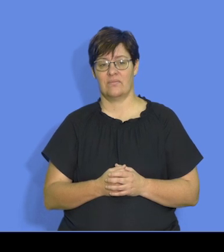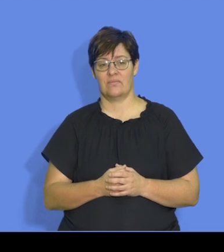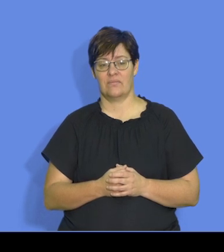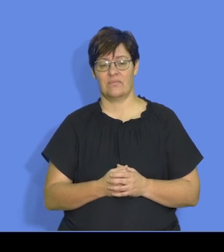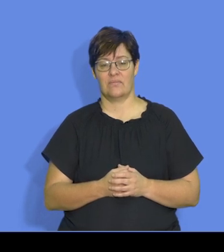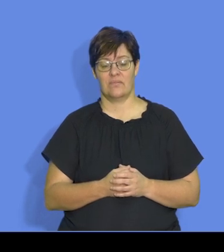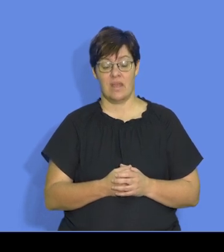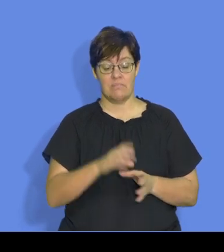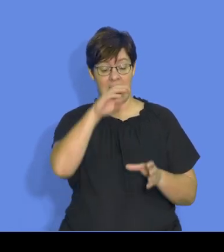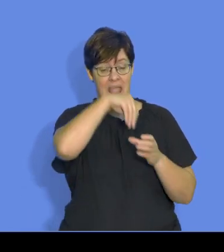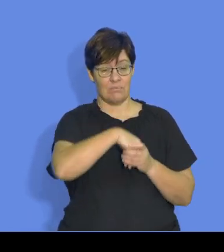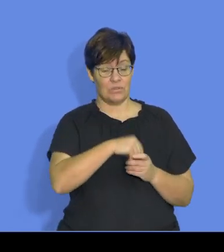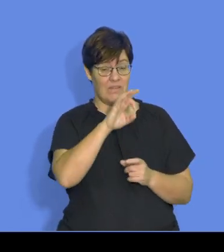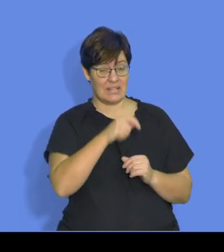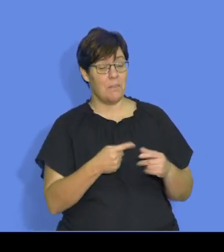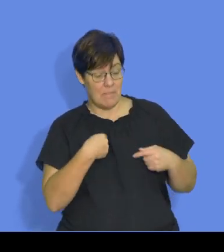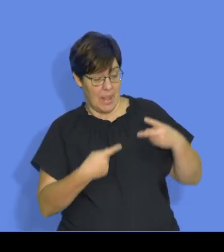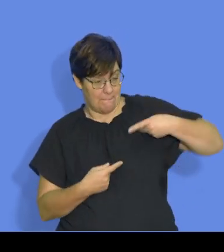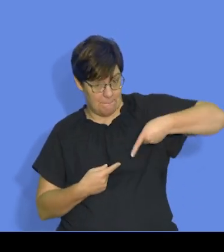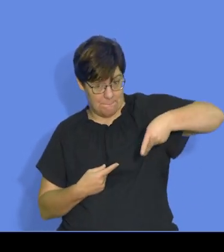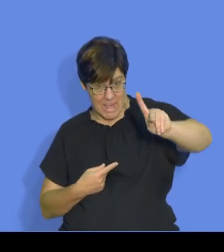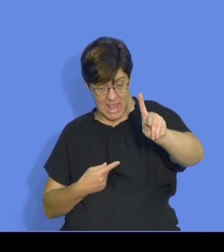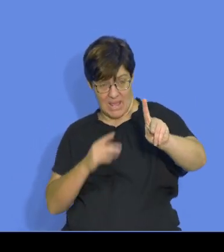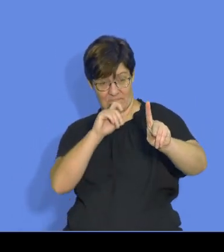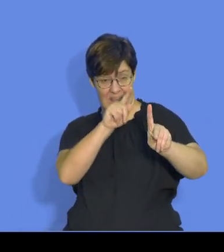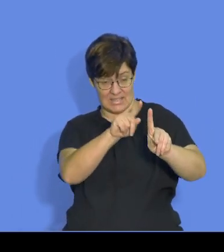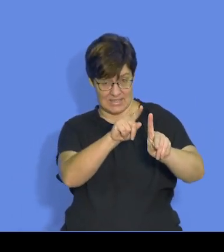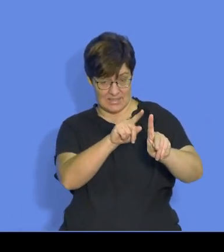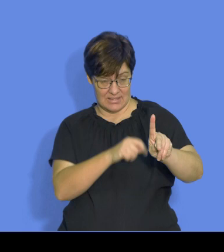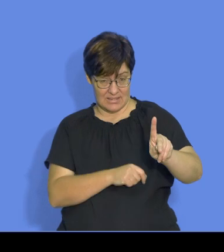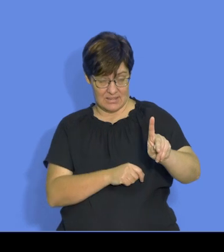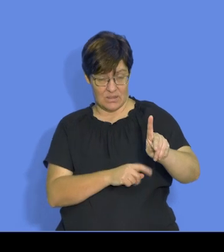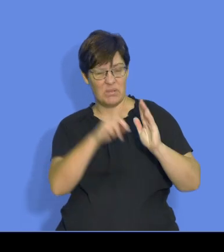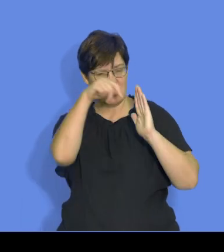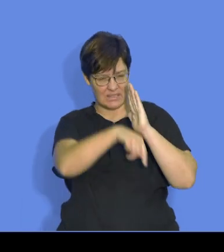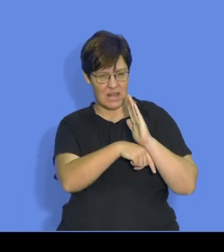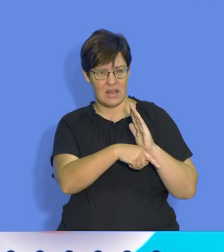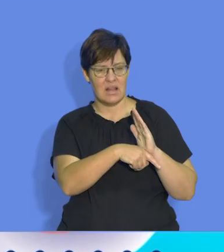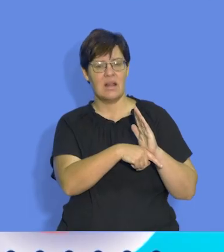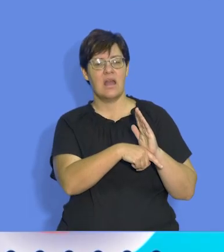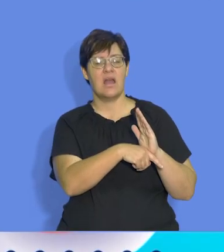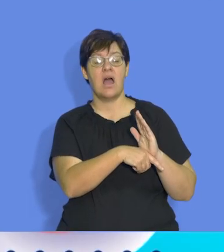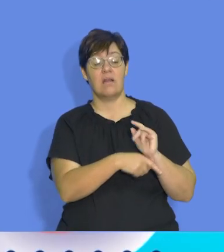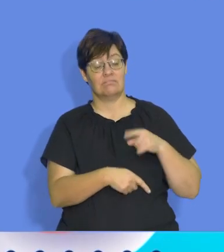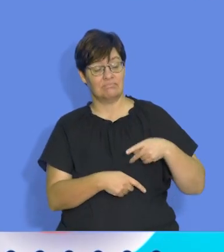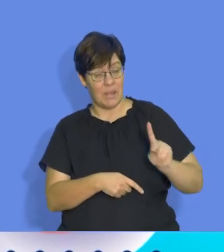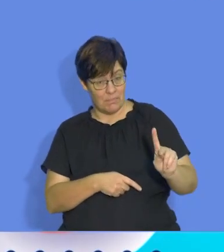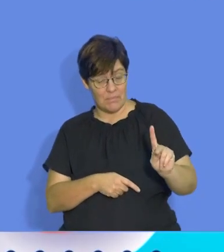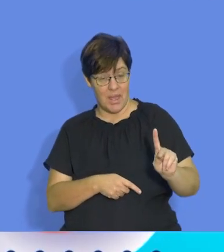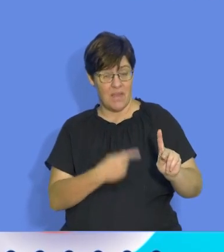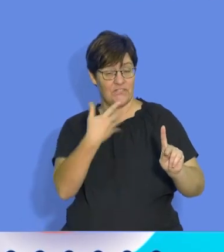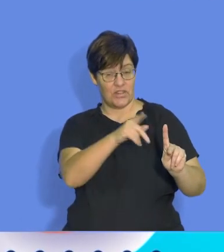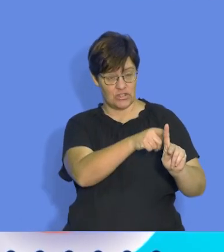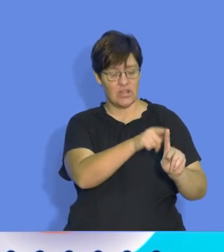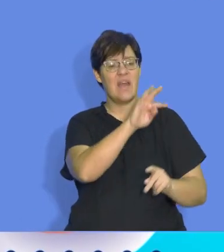input VAT. We discussed input VAT in detail, right? What do we know about input VAT? Input VAT is